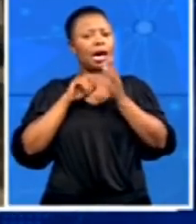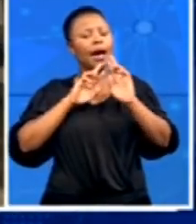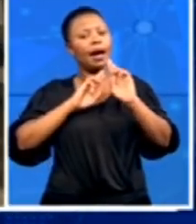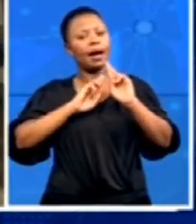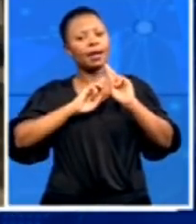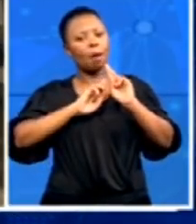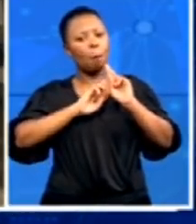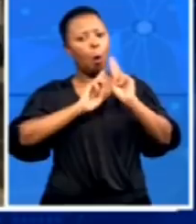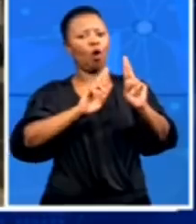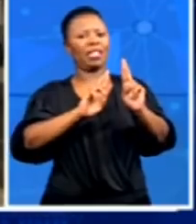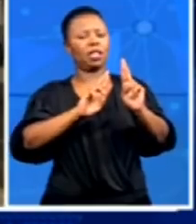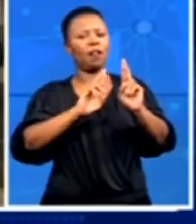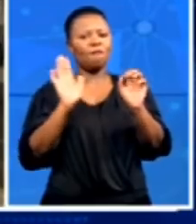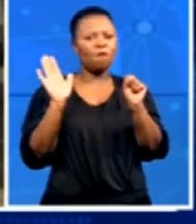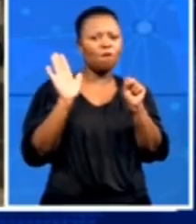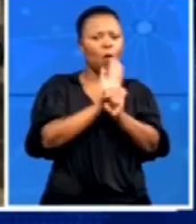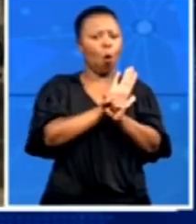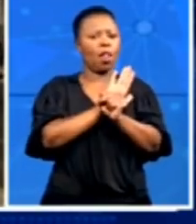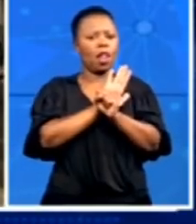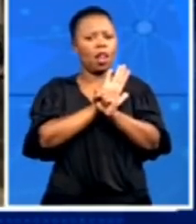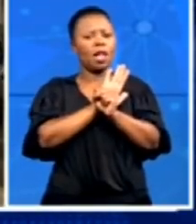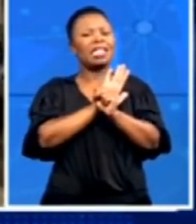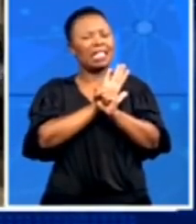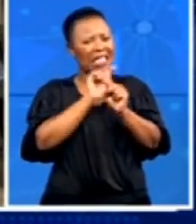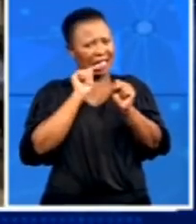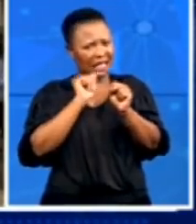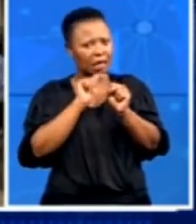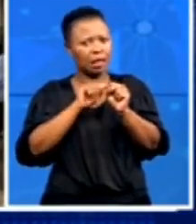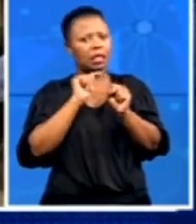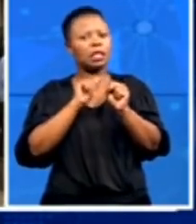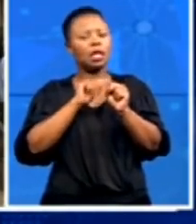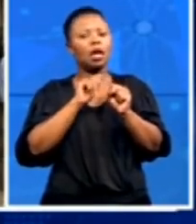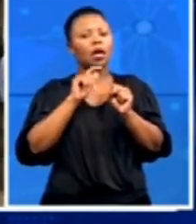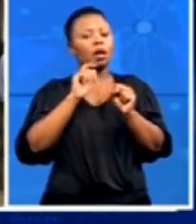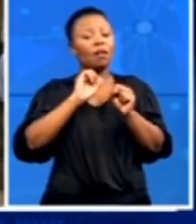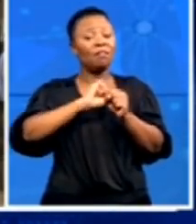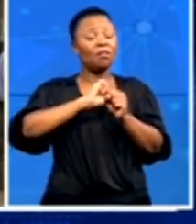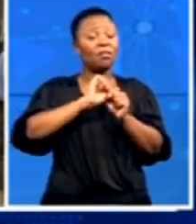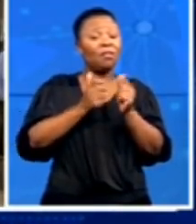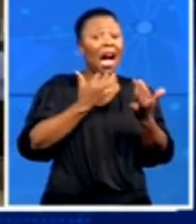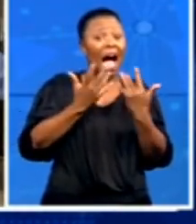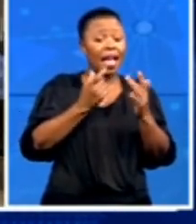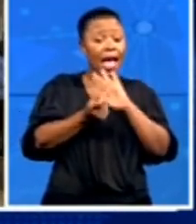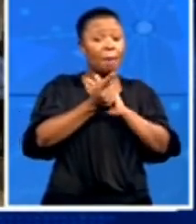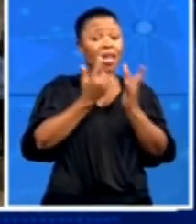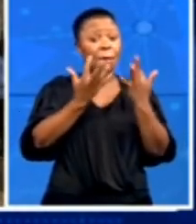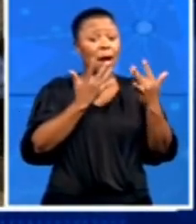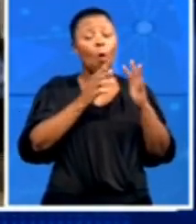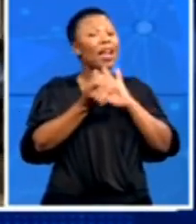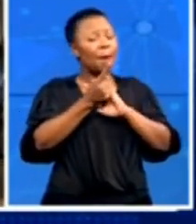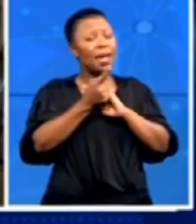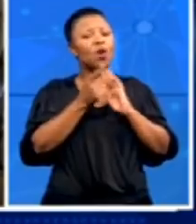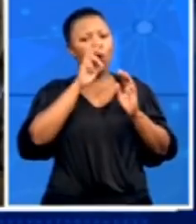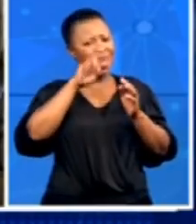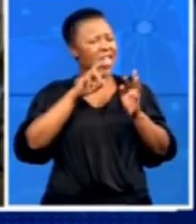which were conducted when this fire broke out in Parliament. And of course, to check what it